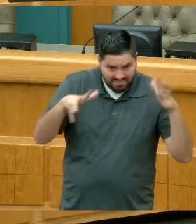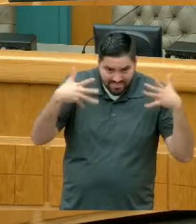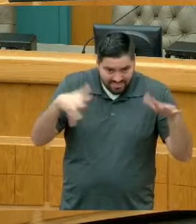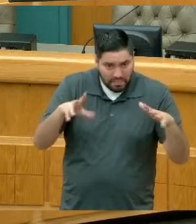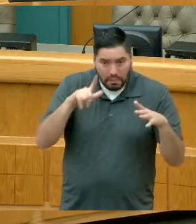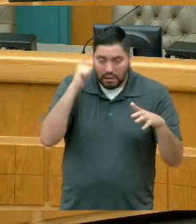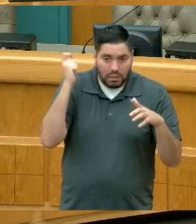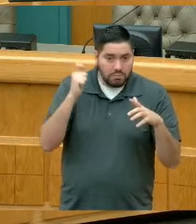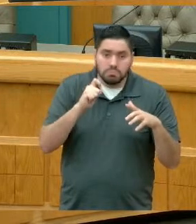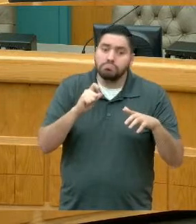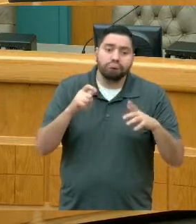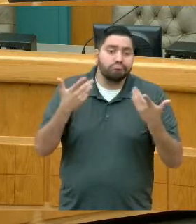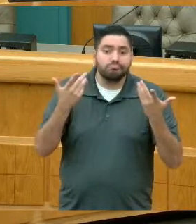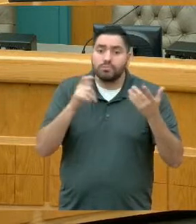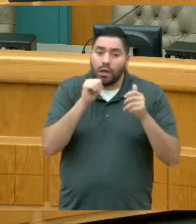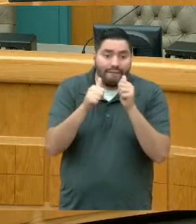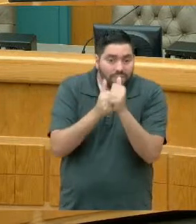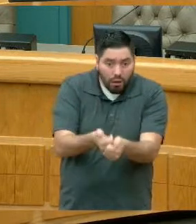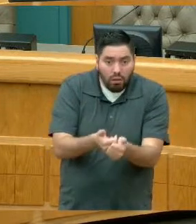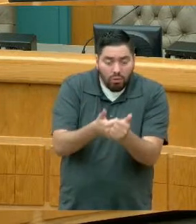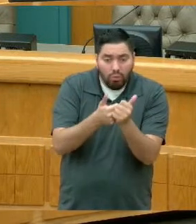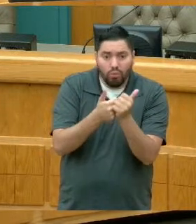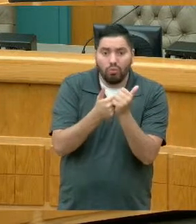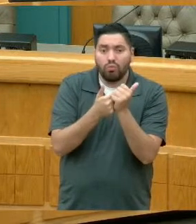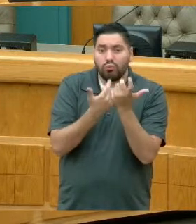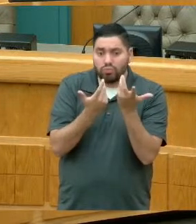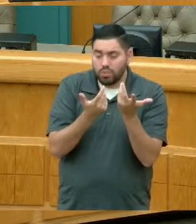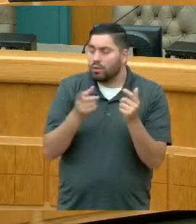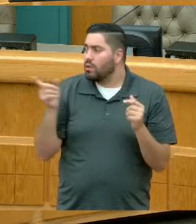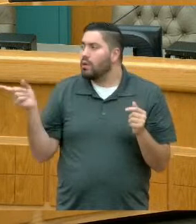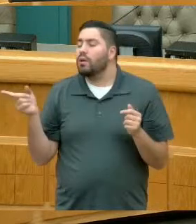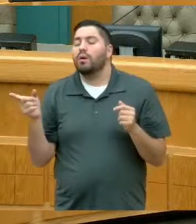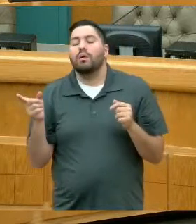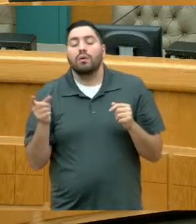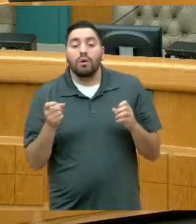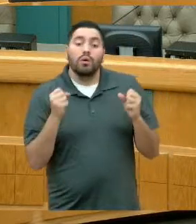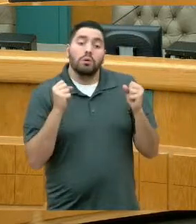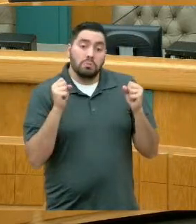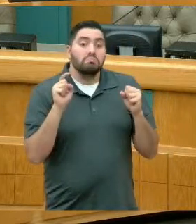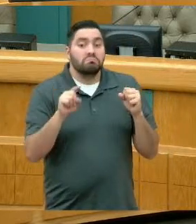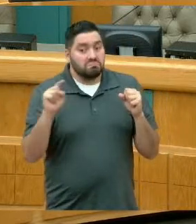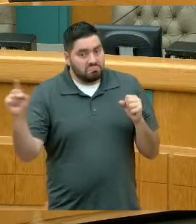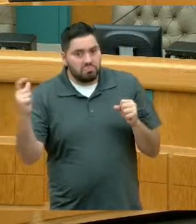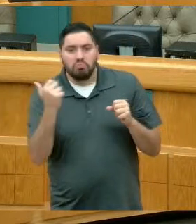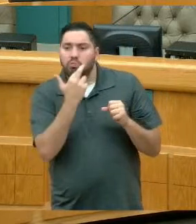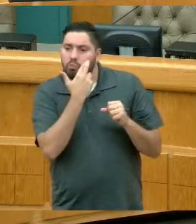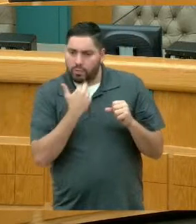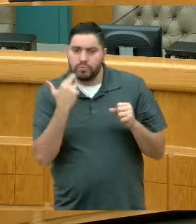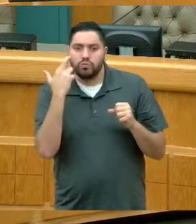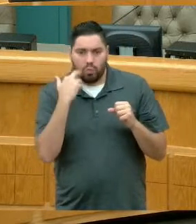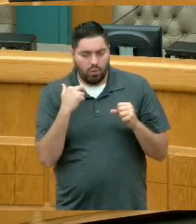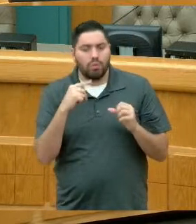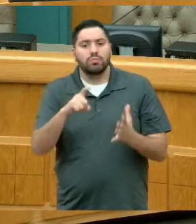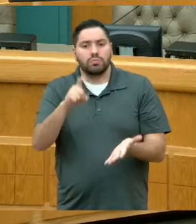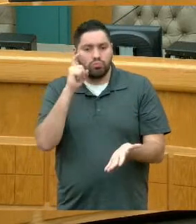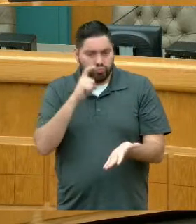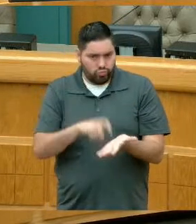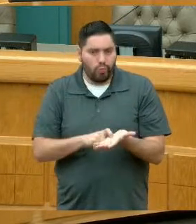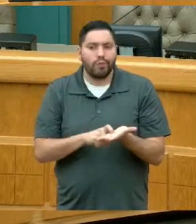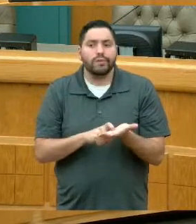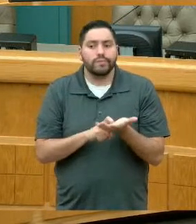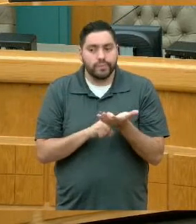Yeah, the question was, are there any businesses that have been warned or punished? We do know of restaurants that have been, I